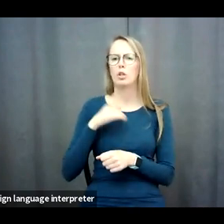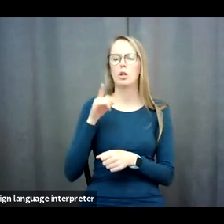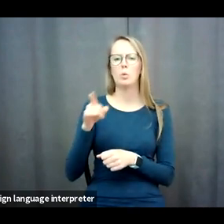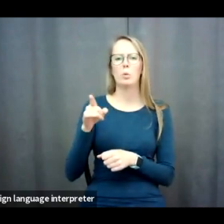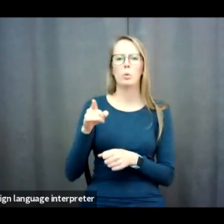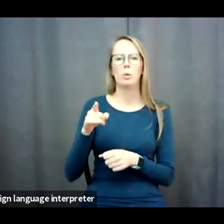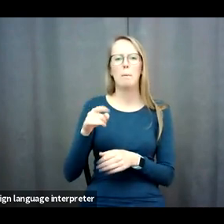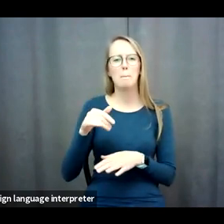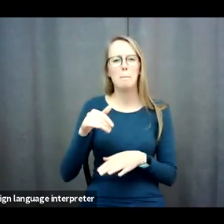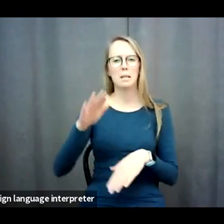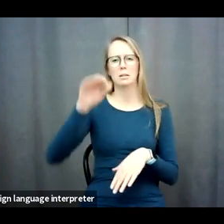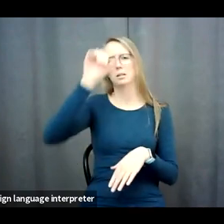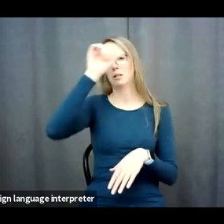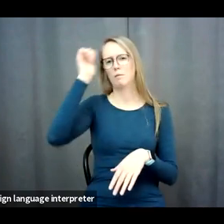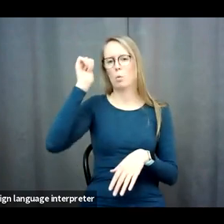in Norway?